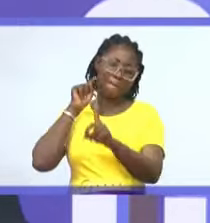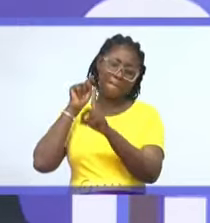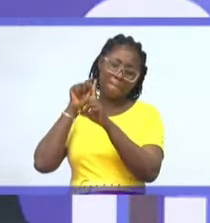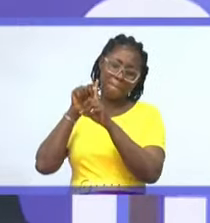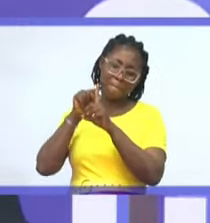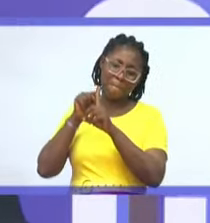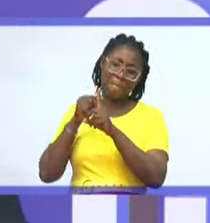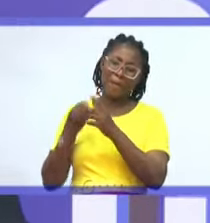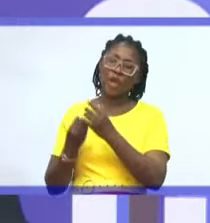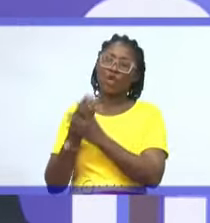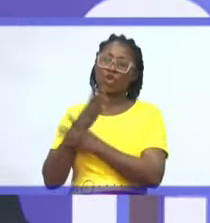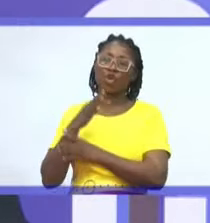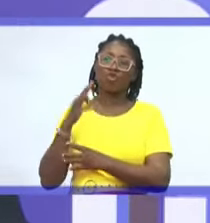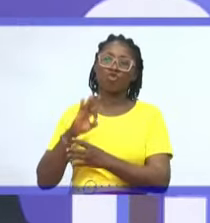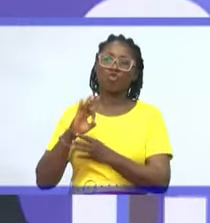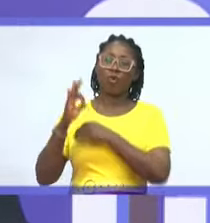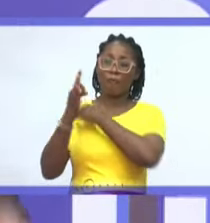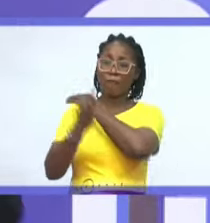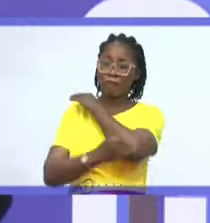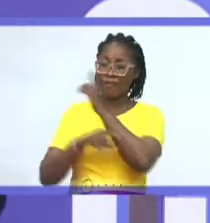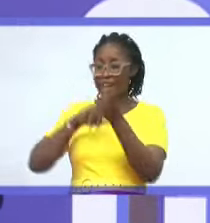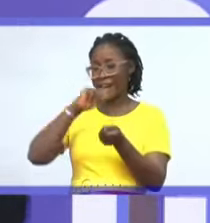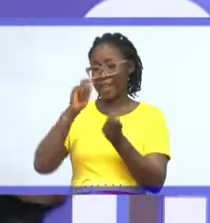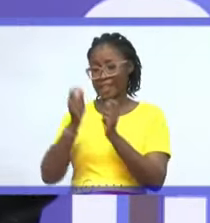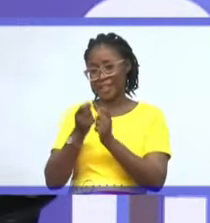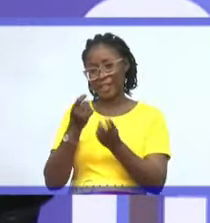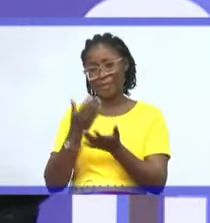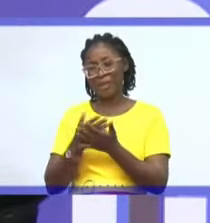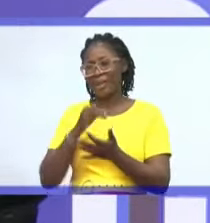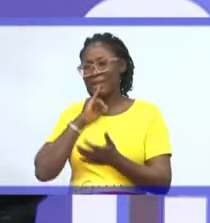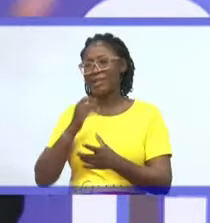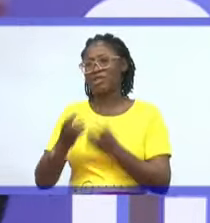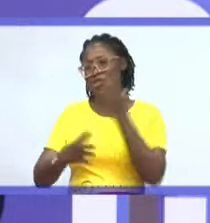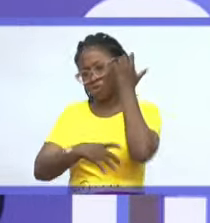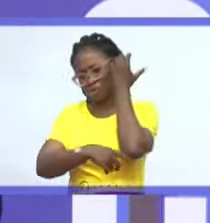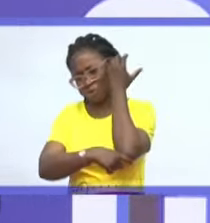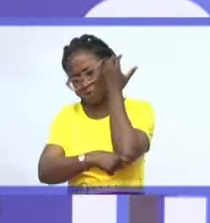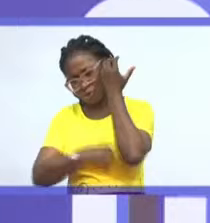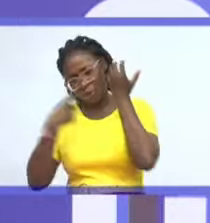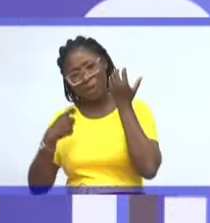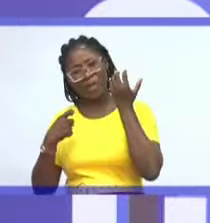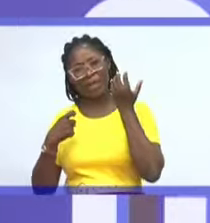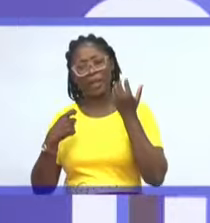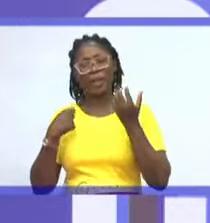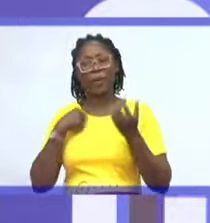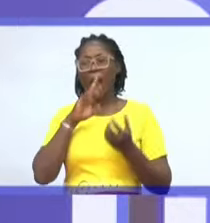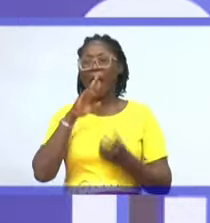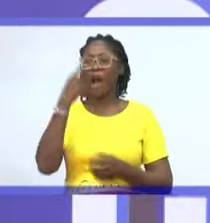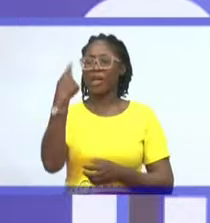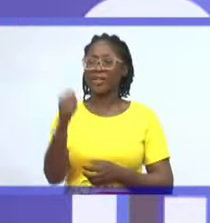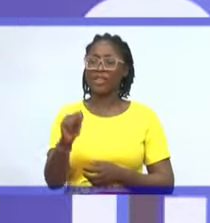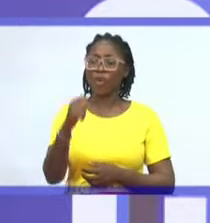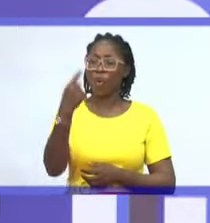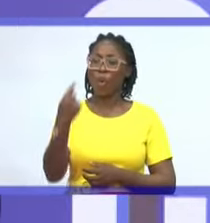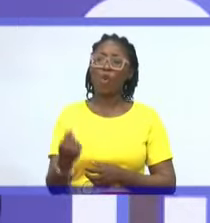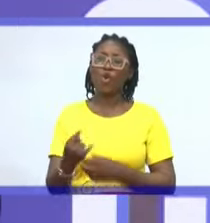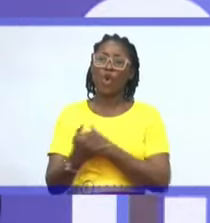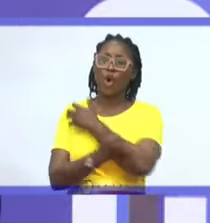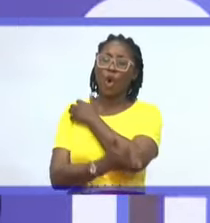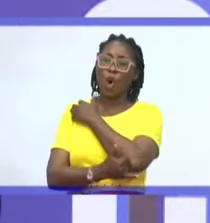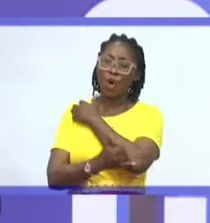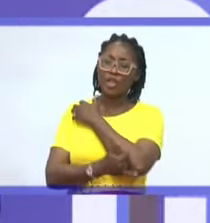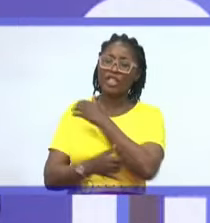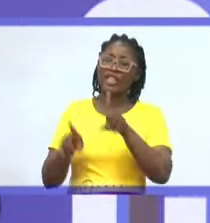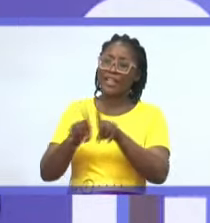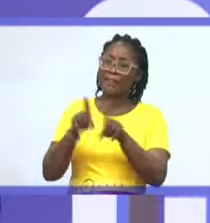of foreign exchange income, is not being stolen. You are the only OPEC country, apart from Venezuela, that could